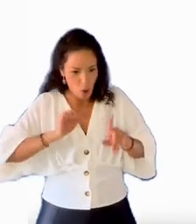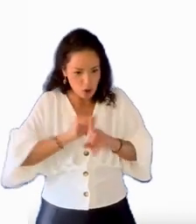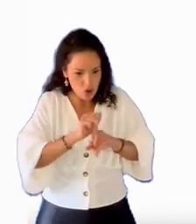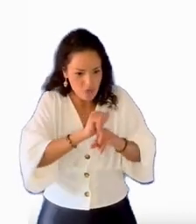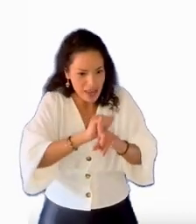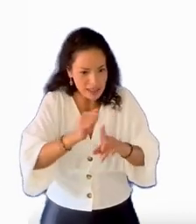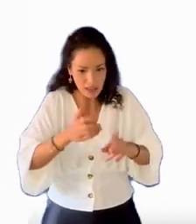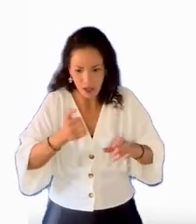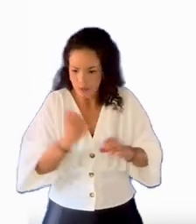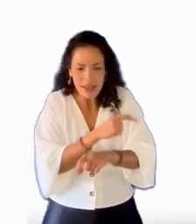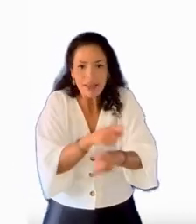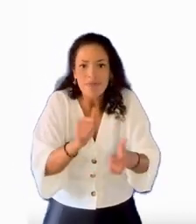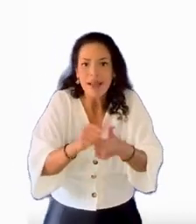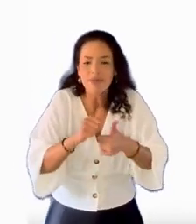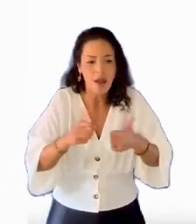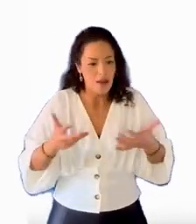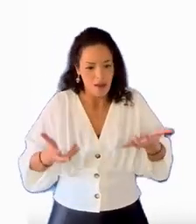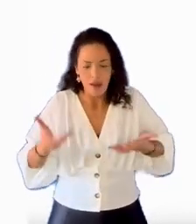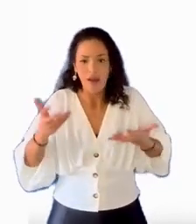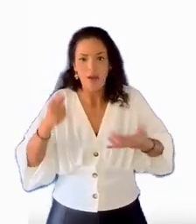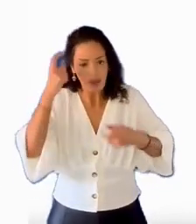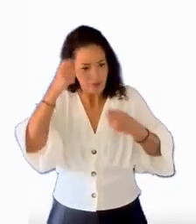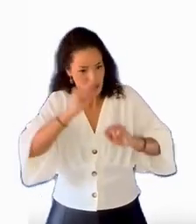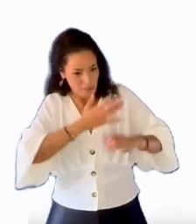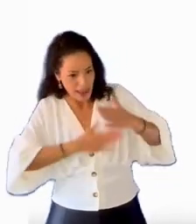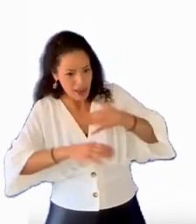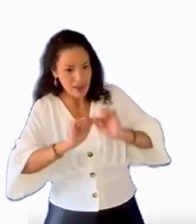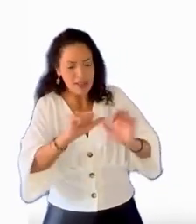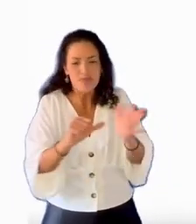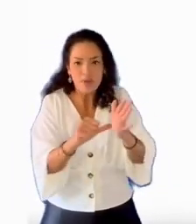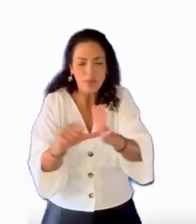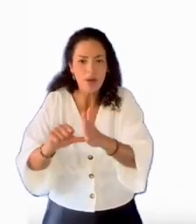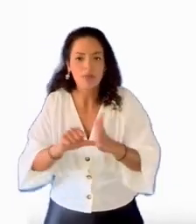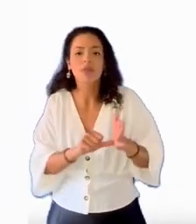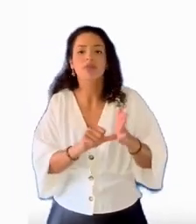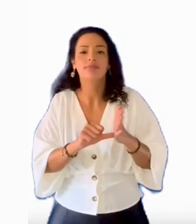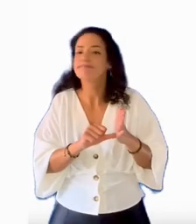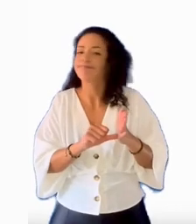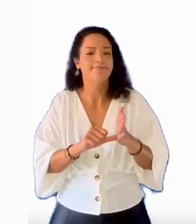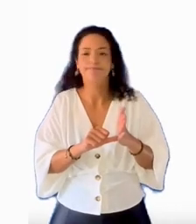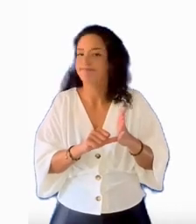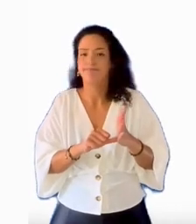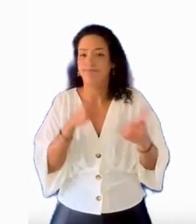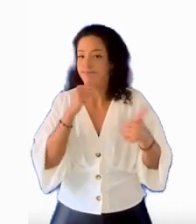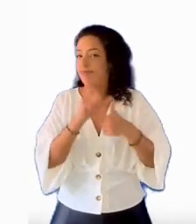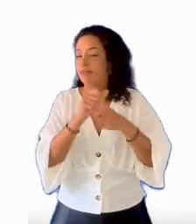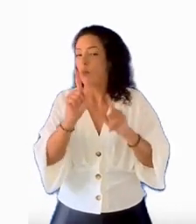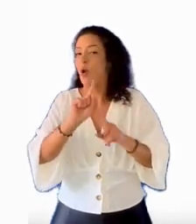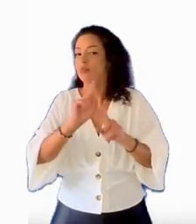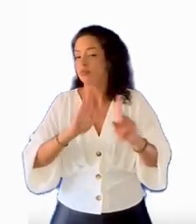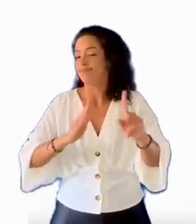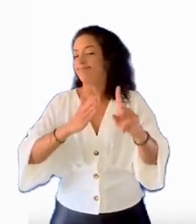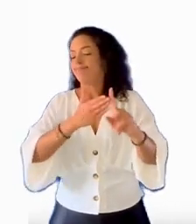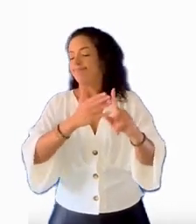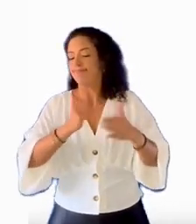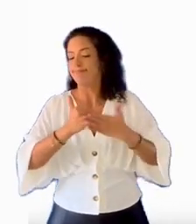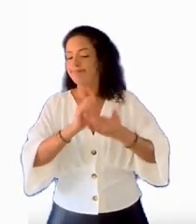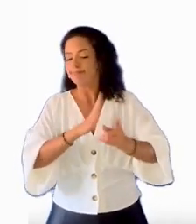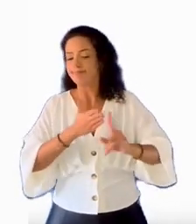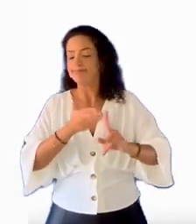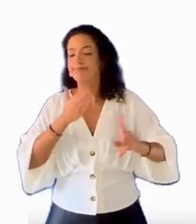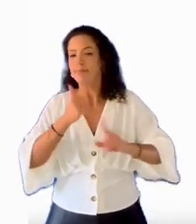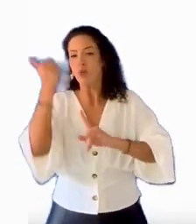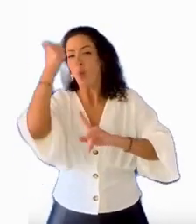them or making them better and consider their behaviours as problematic. Rather, our purpose is to help them in recognising those